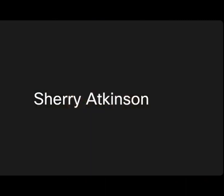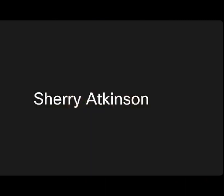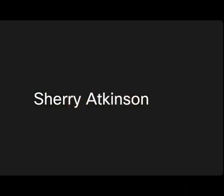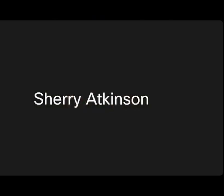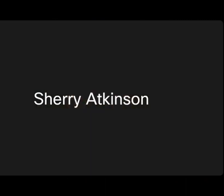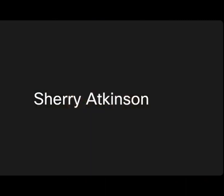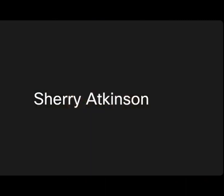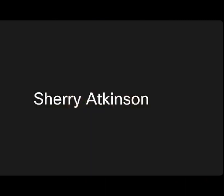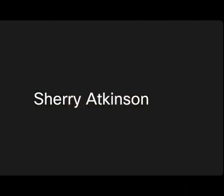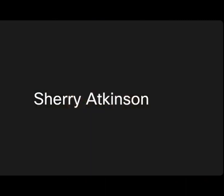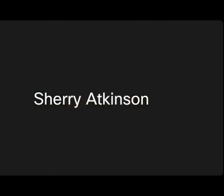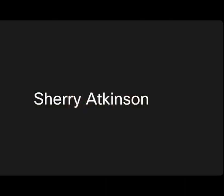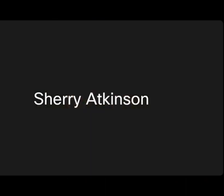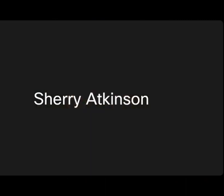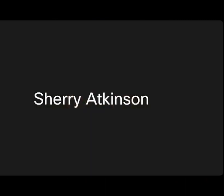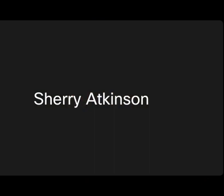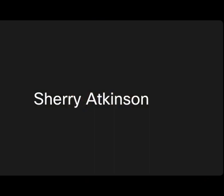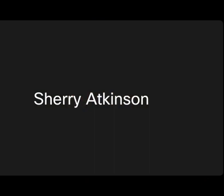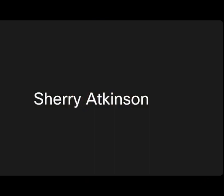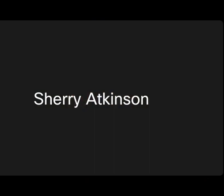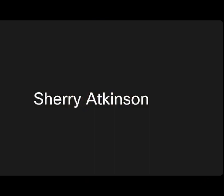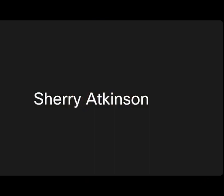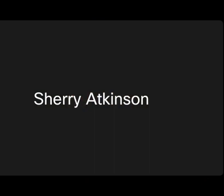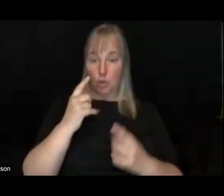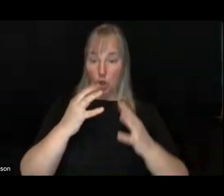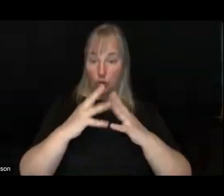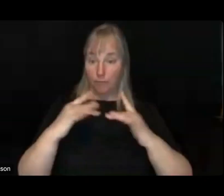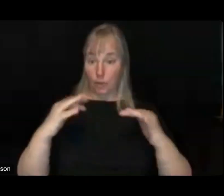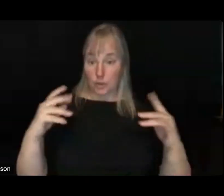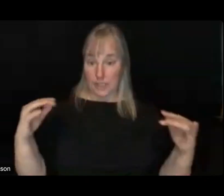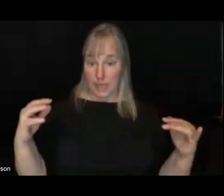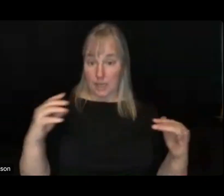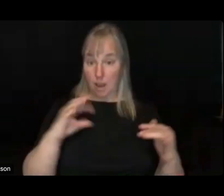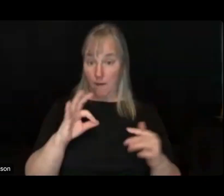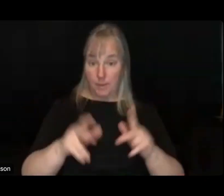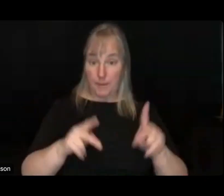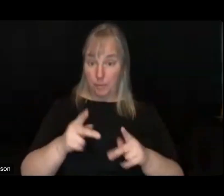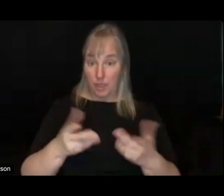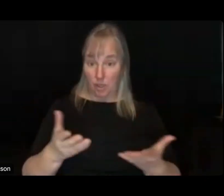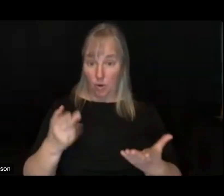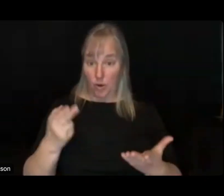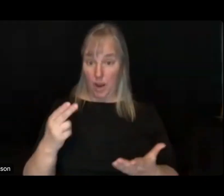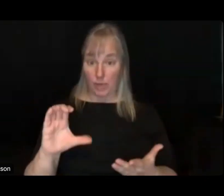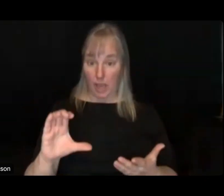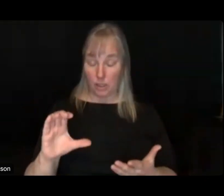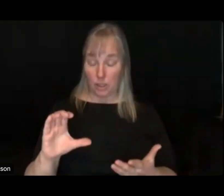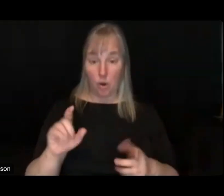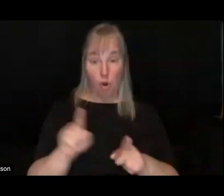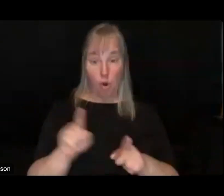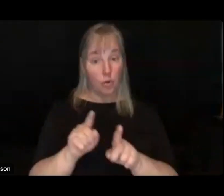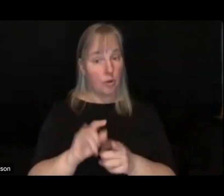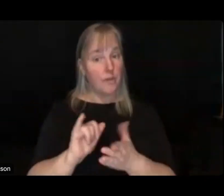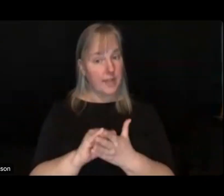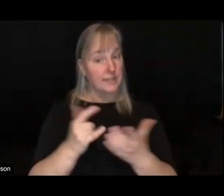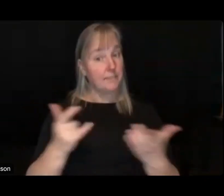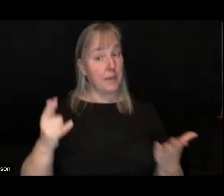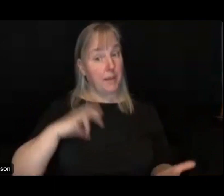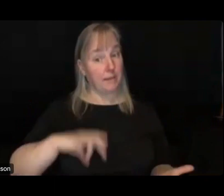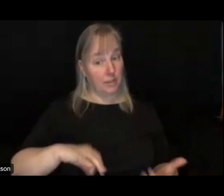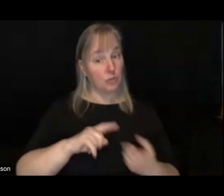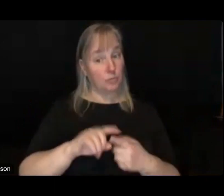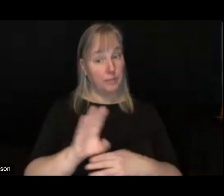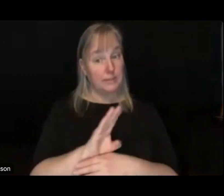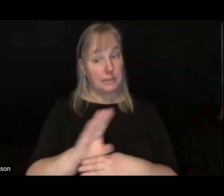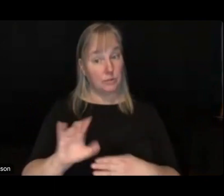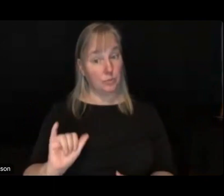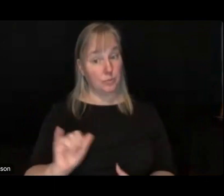about the diversity of the people here in Howard County as well, I think that's a huge benefit to businesses because